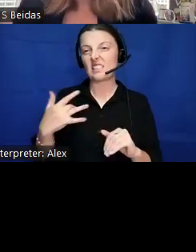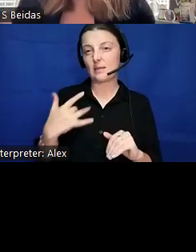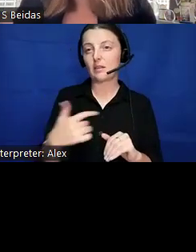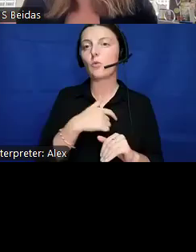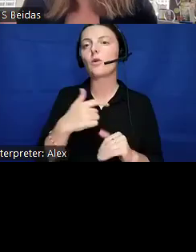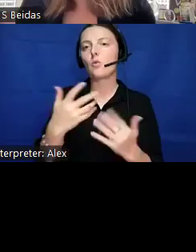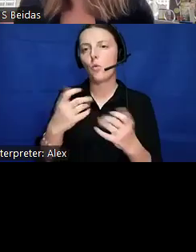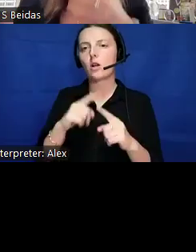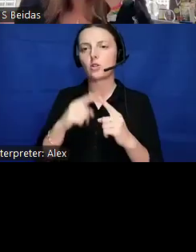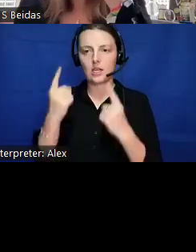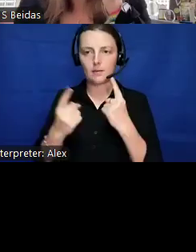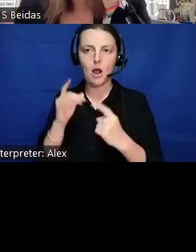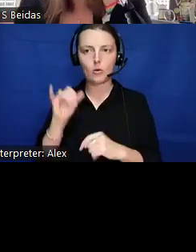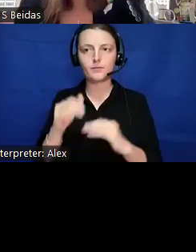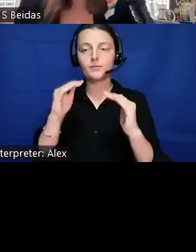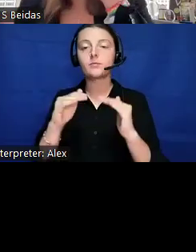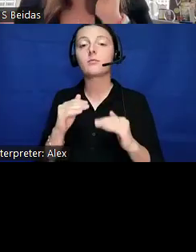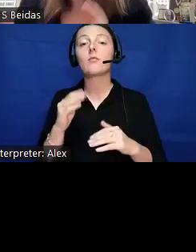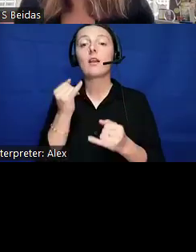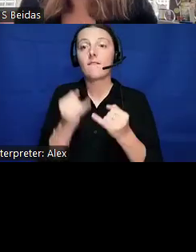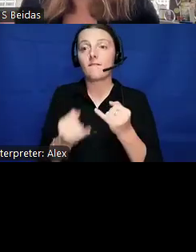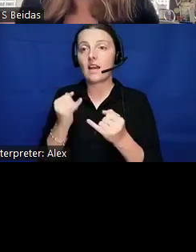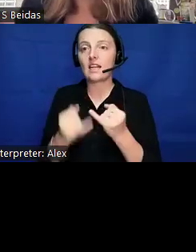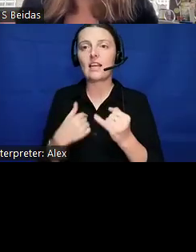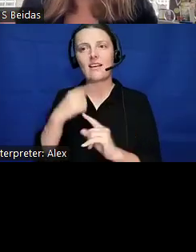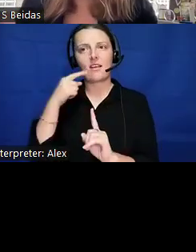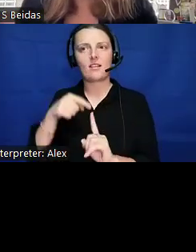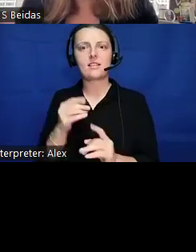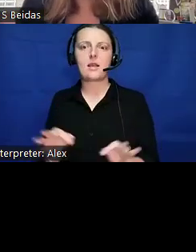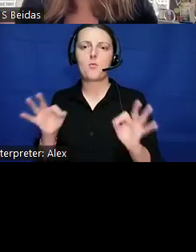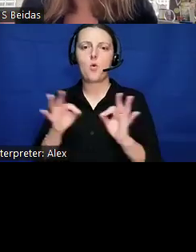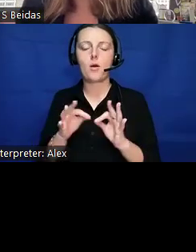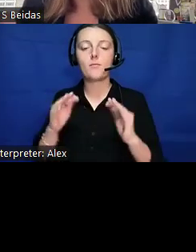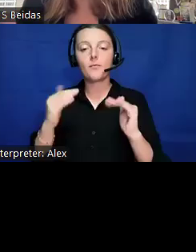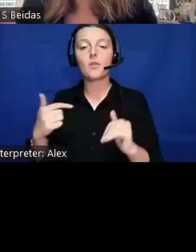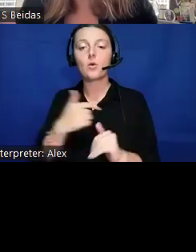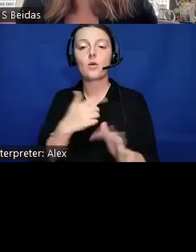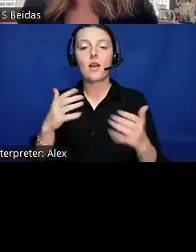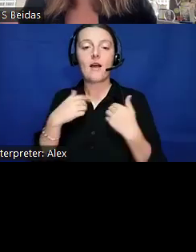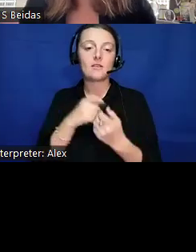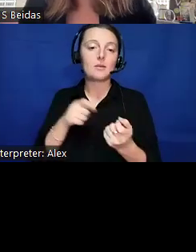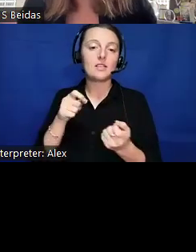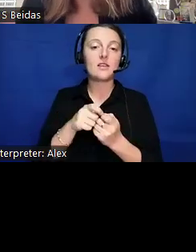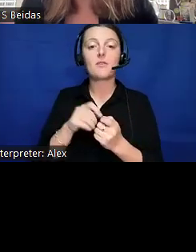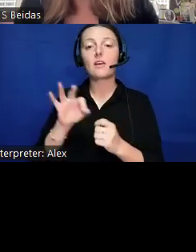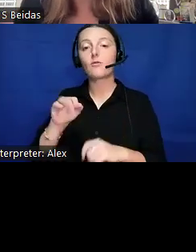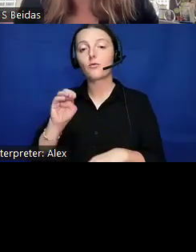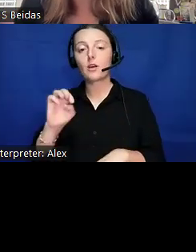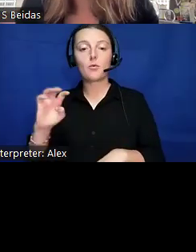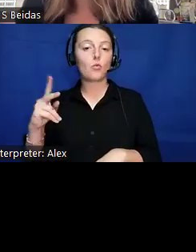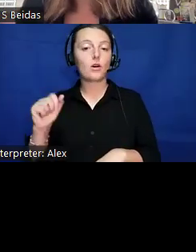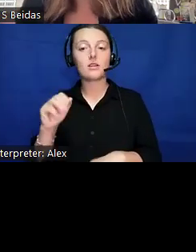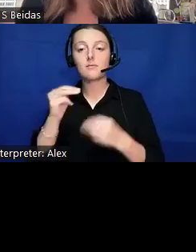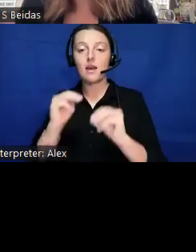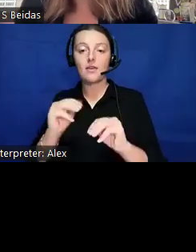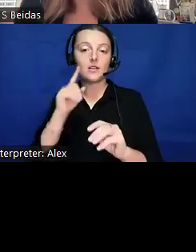thinking about. And then finally, and this is something that I think is really important, we have specific frameworks, methods, and strategies, so you don't have to reinvent